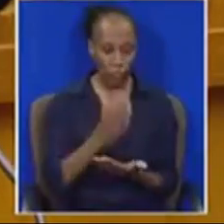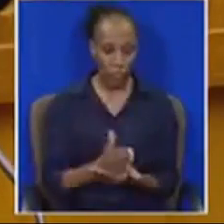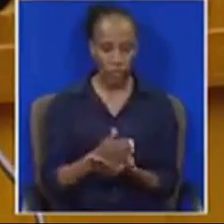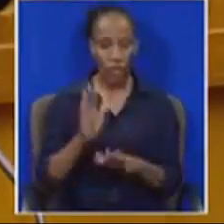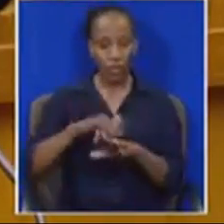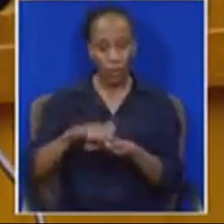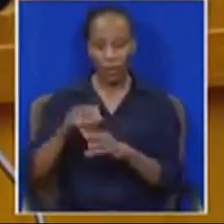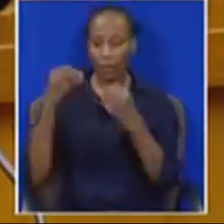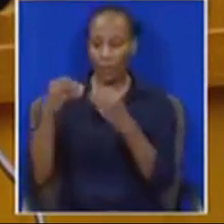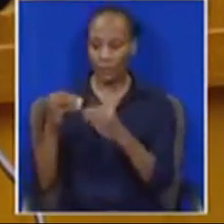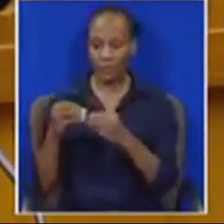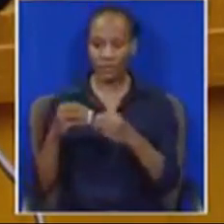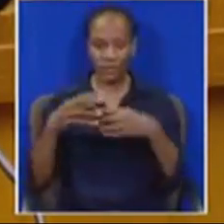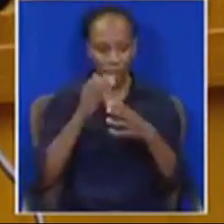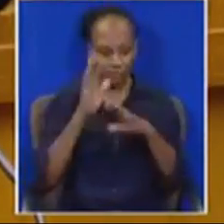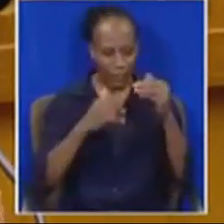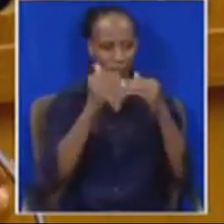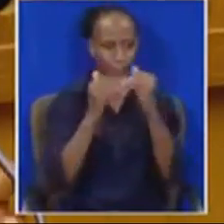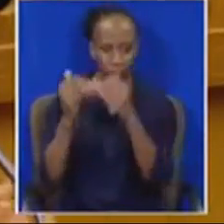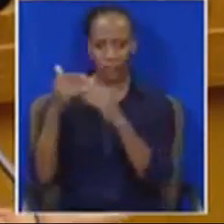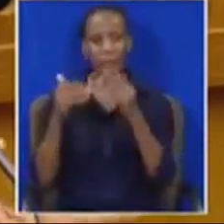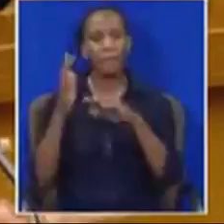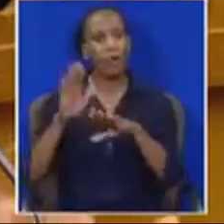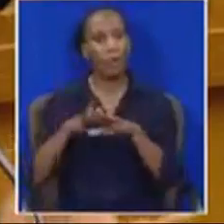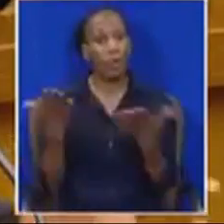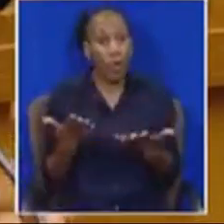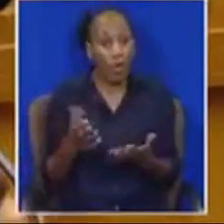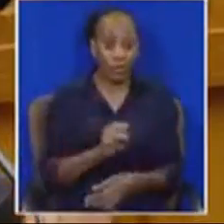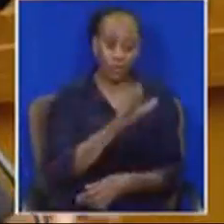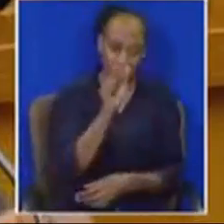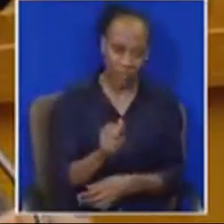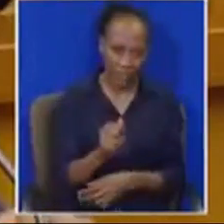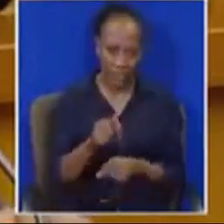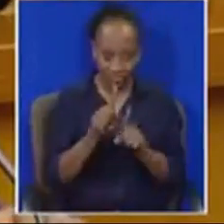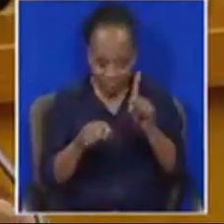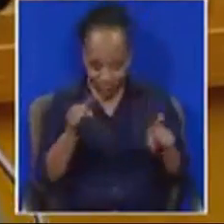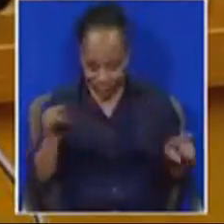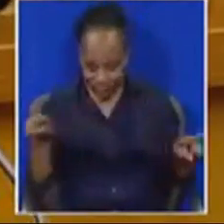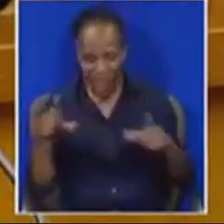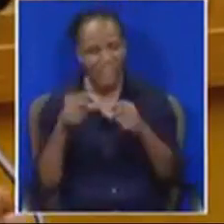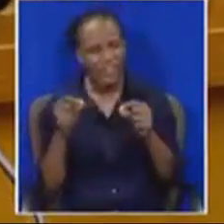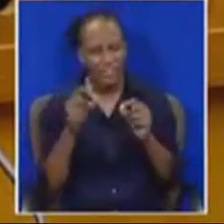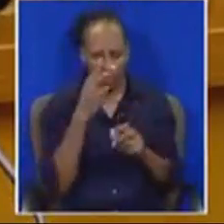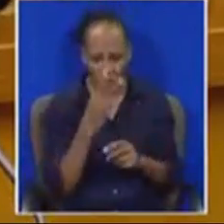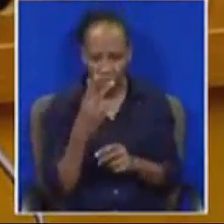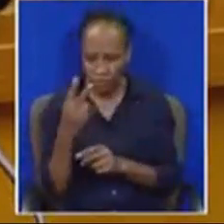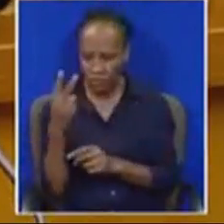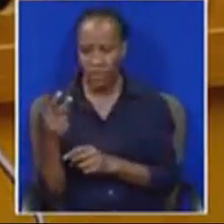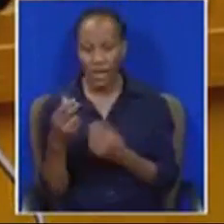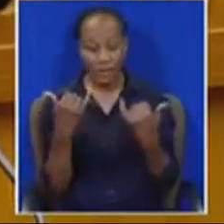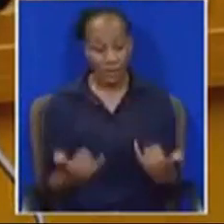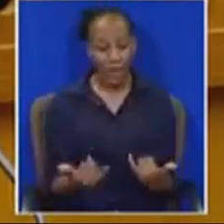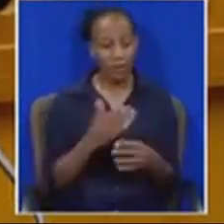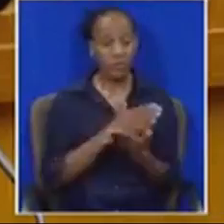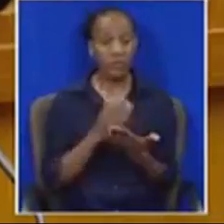hubs throughout our country. Those hubs have already been identified. A number of them are